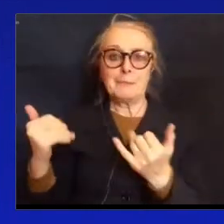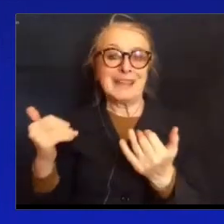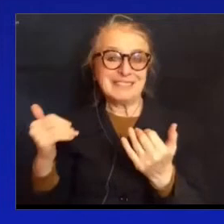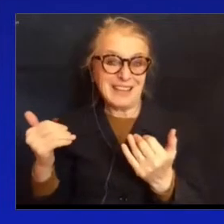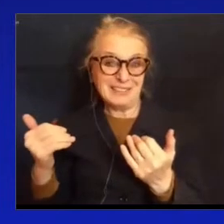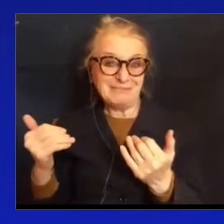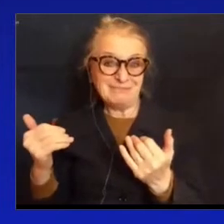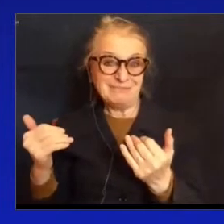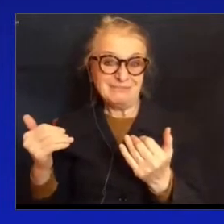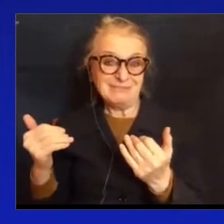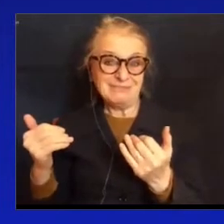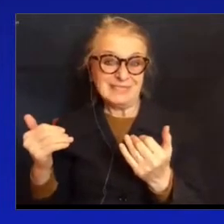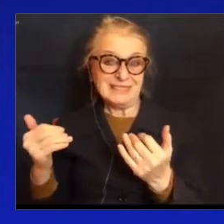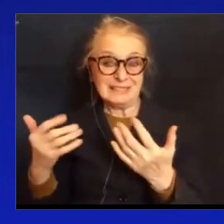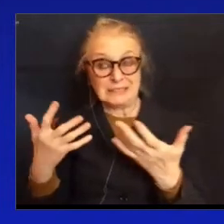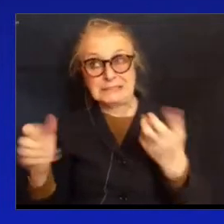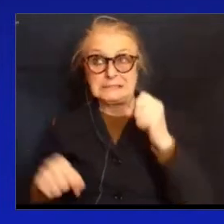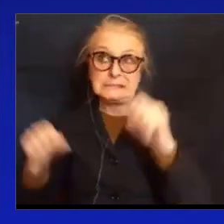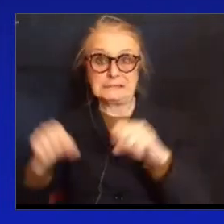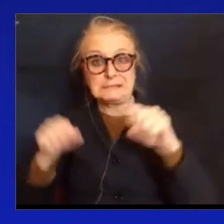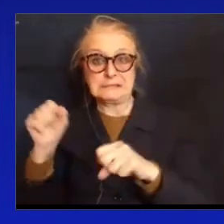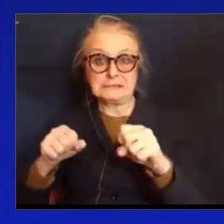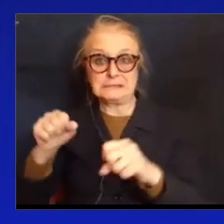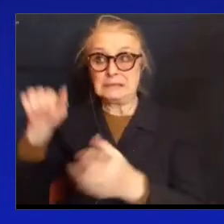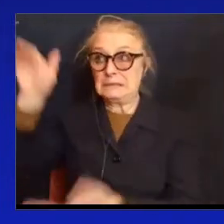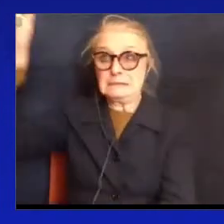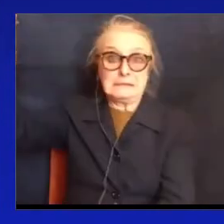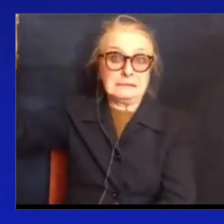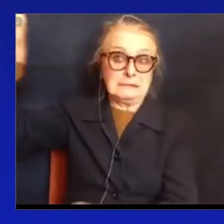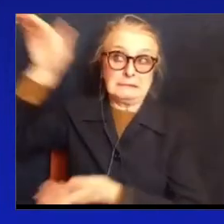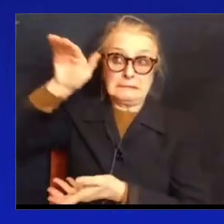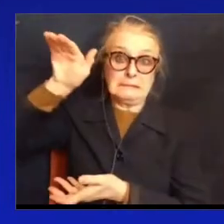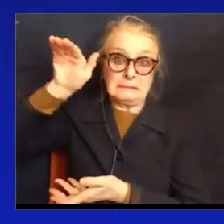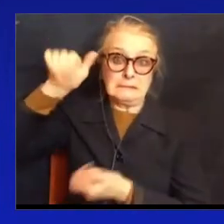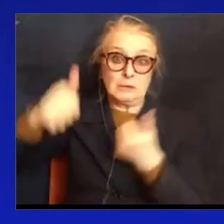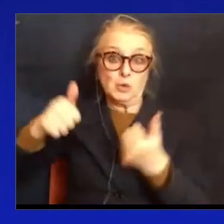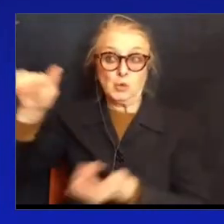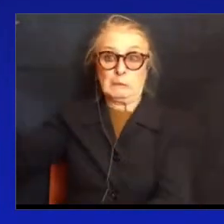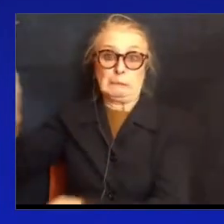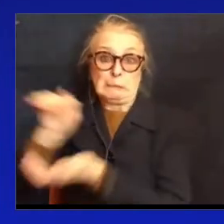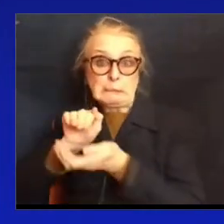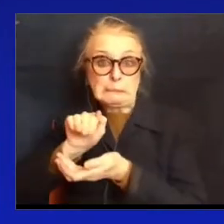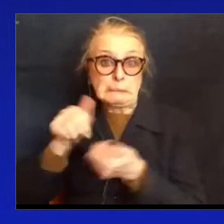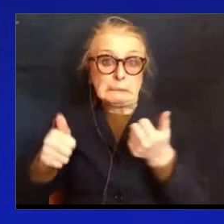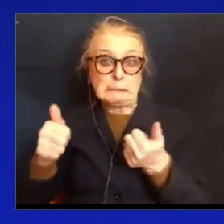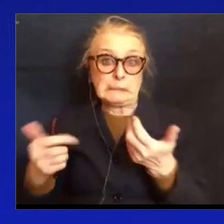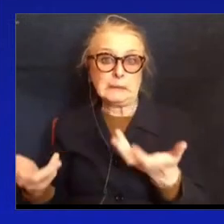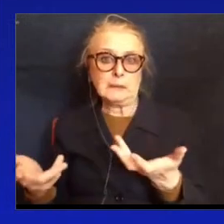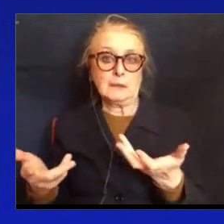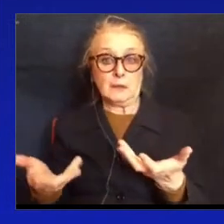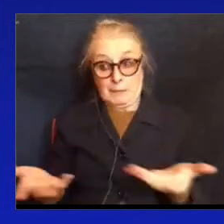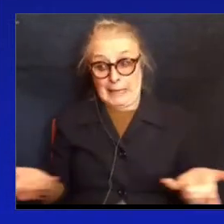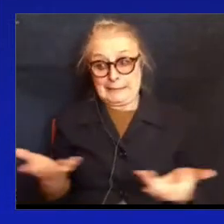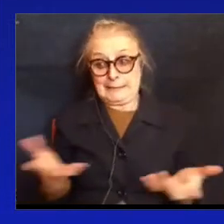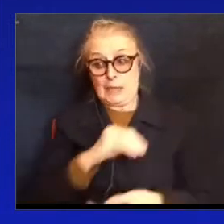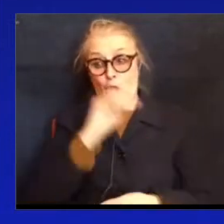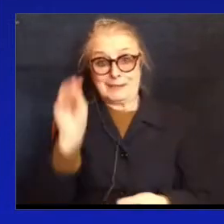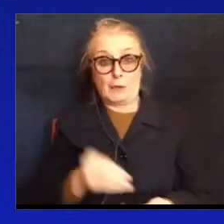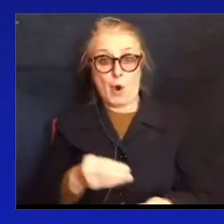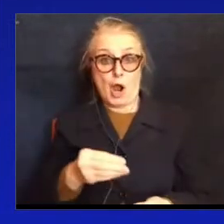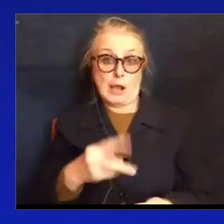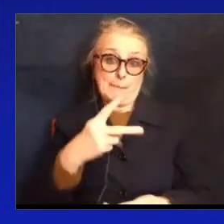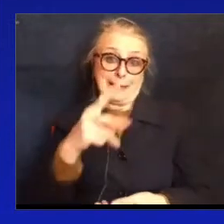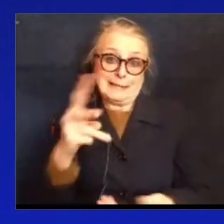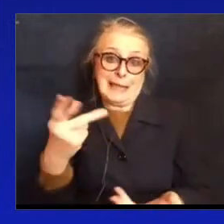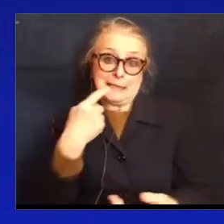the vaccine is a provincial asset. That what we have here in Ottawa belongs to the province, and what everybody has elsewhere belongs to the province. So they're